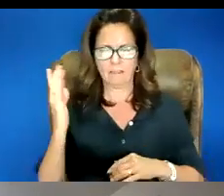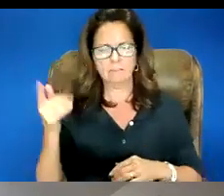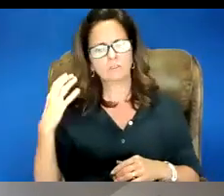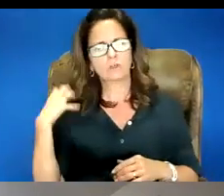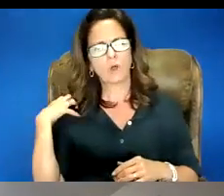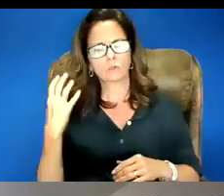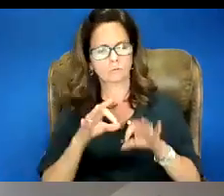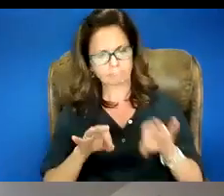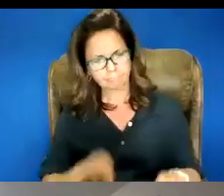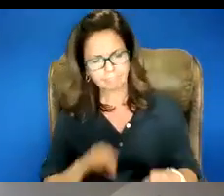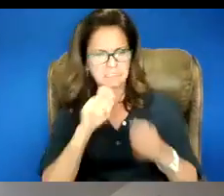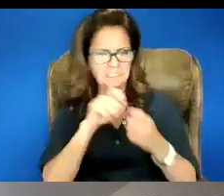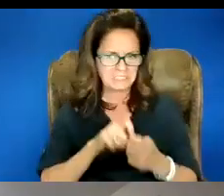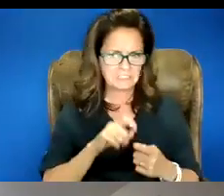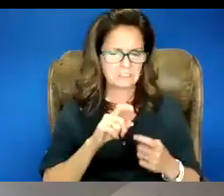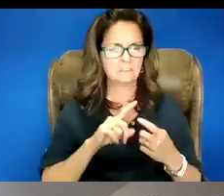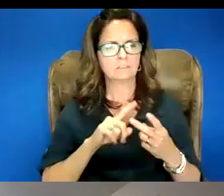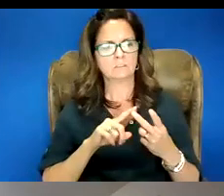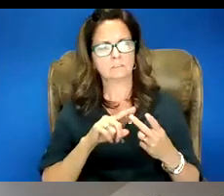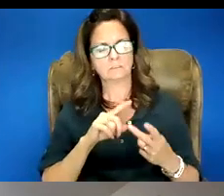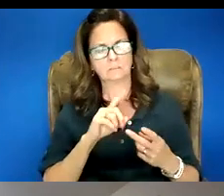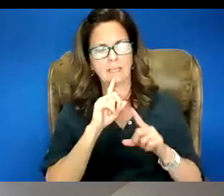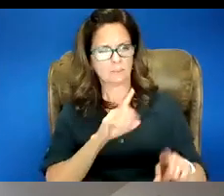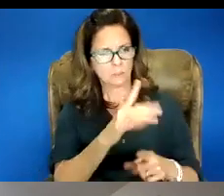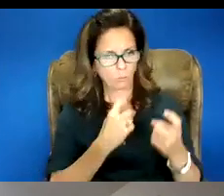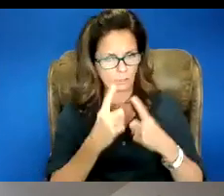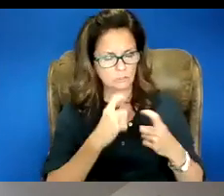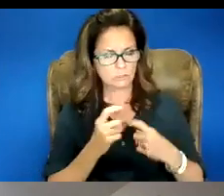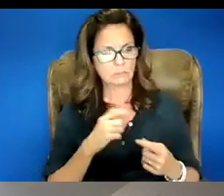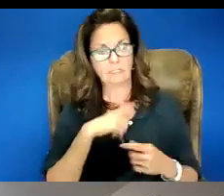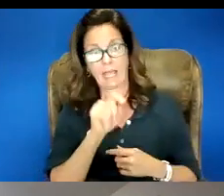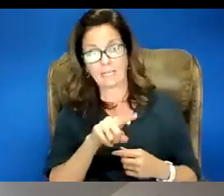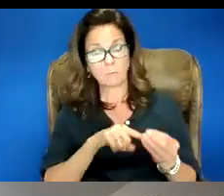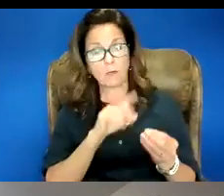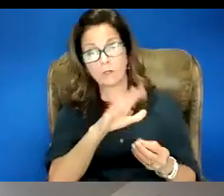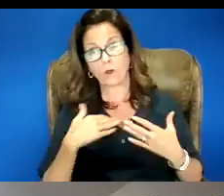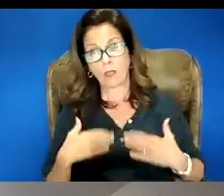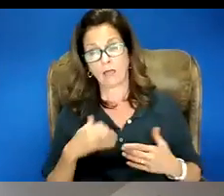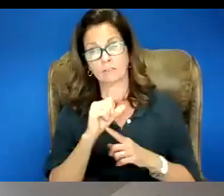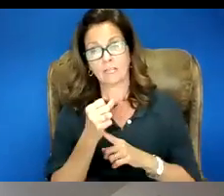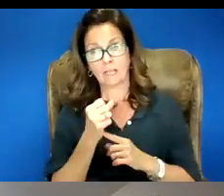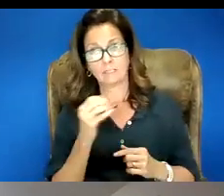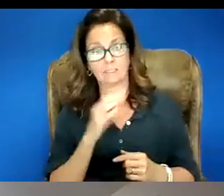ask you about your health status and your willingness to participate in the program.